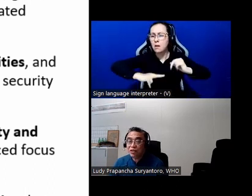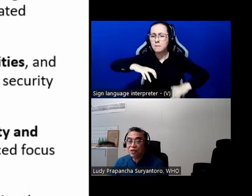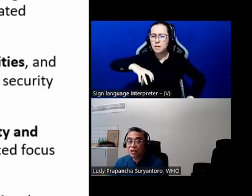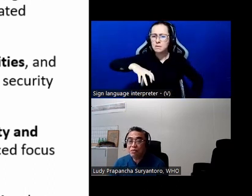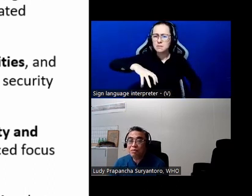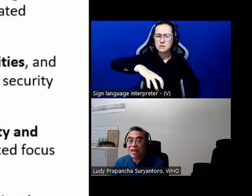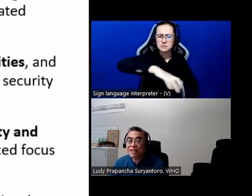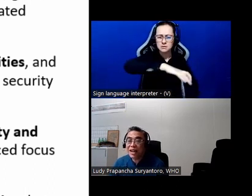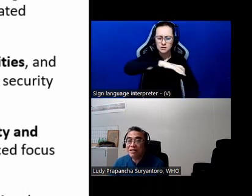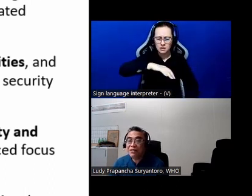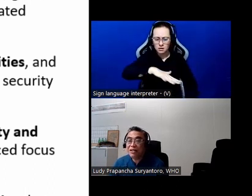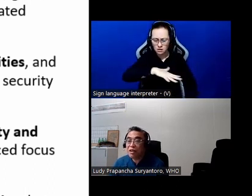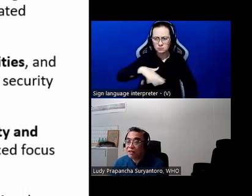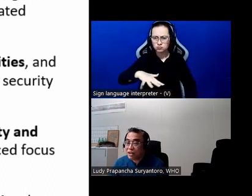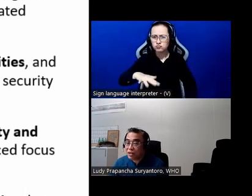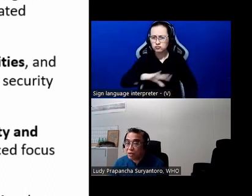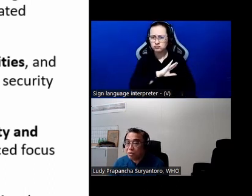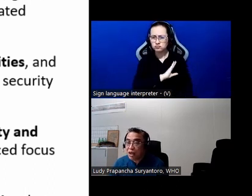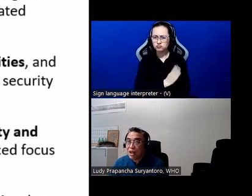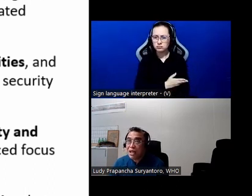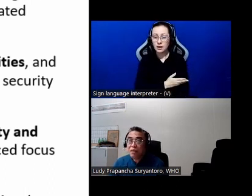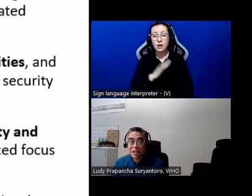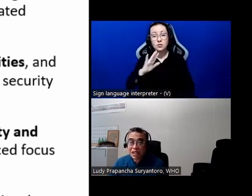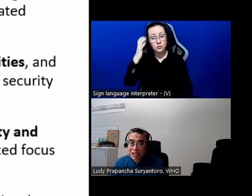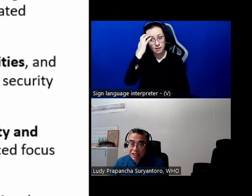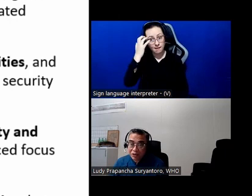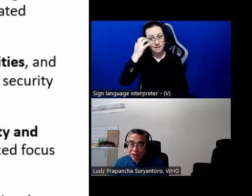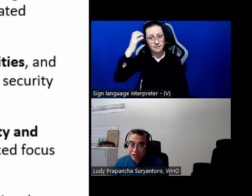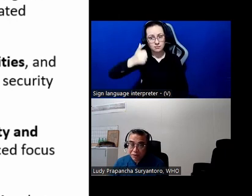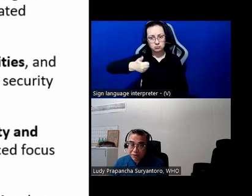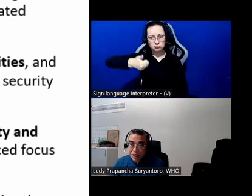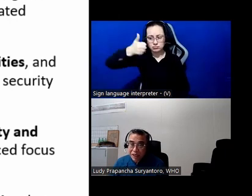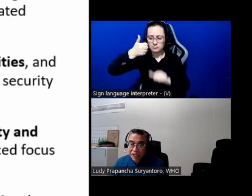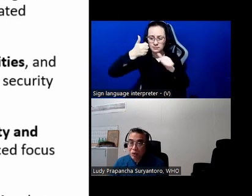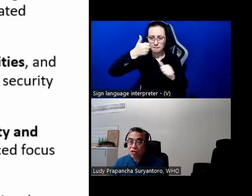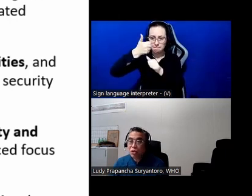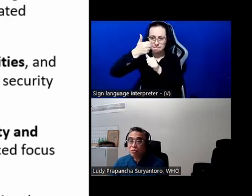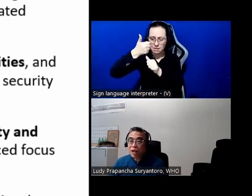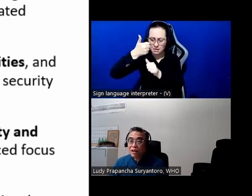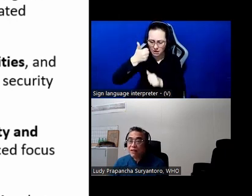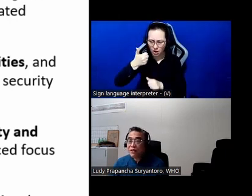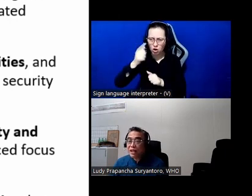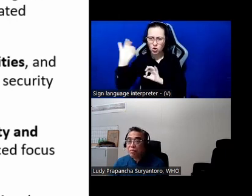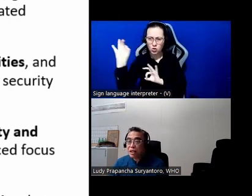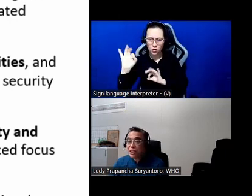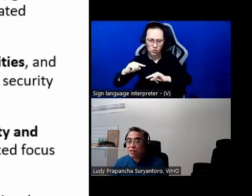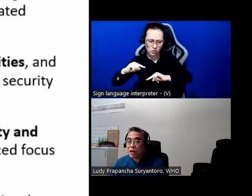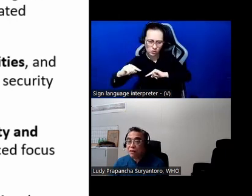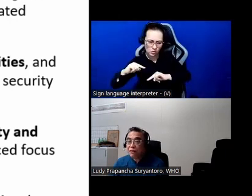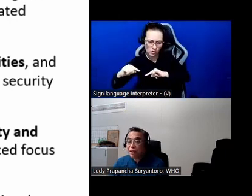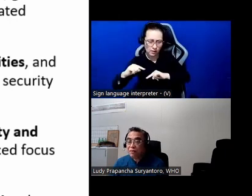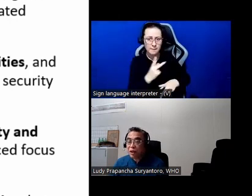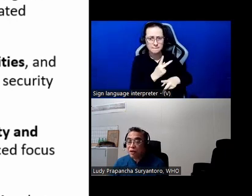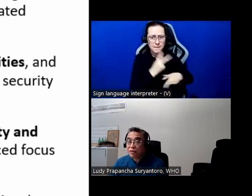health security preparedness activities are critical in mitigating this risk. And also, given the importance